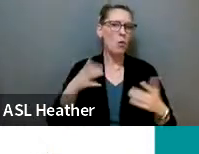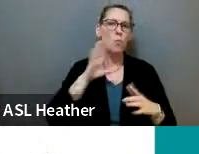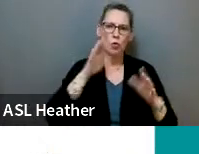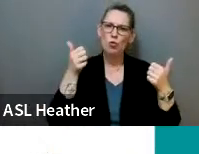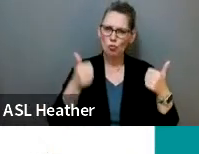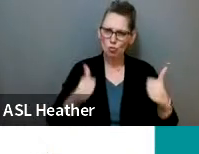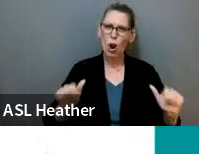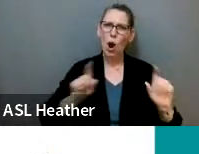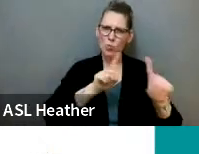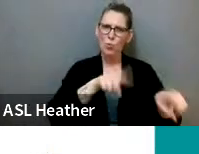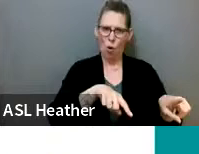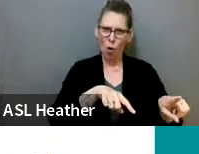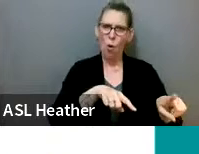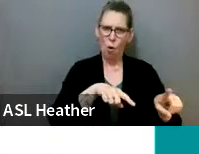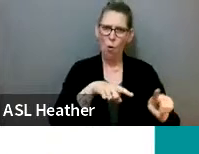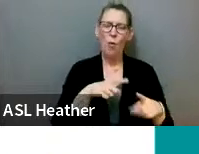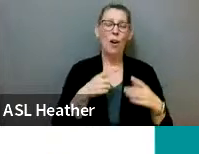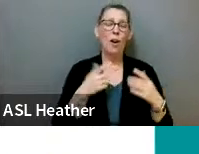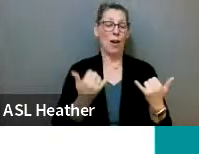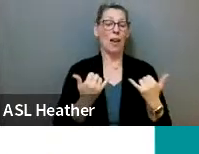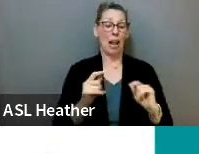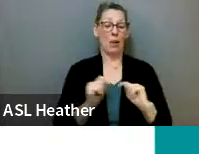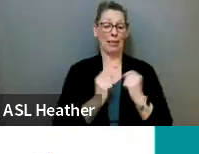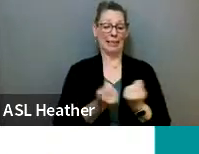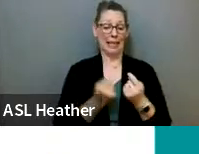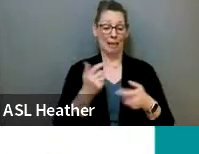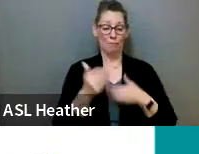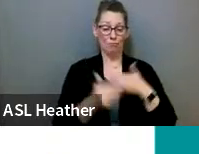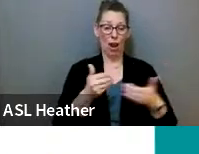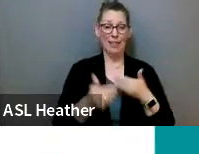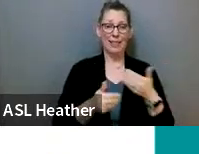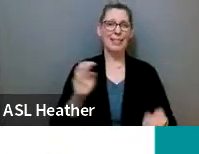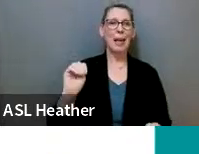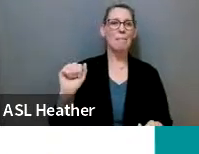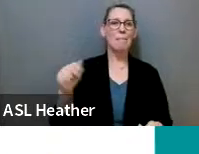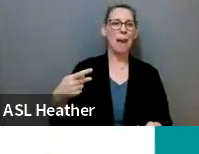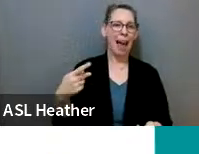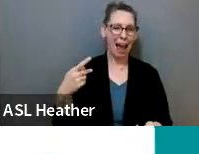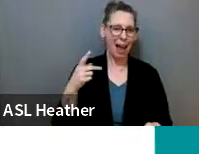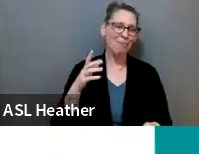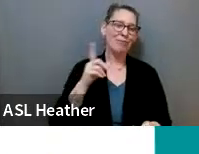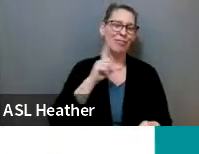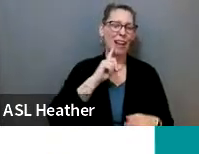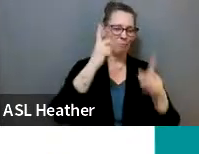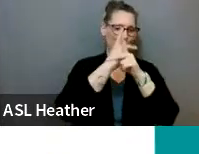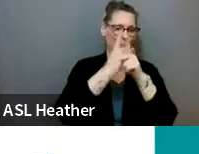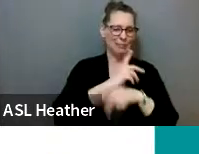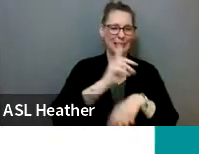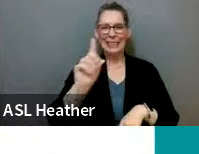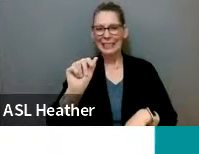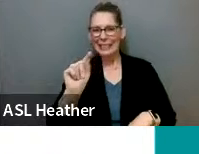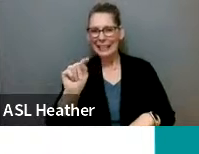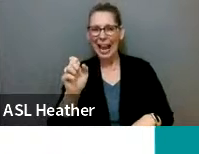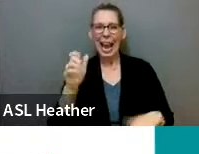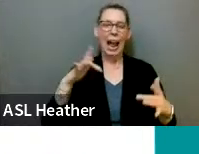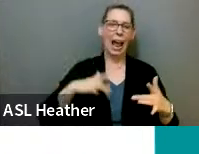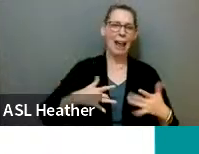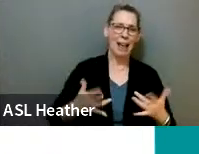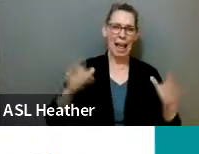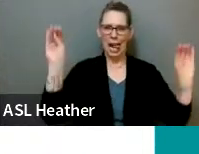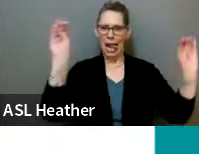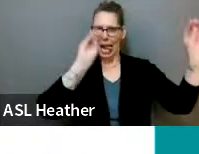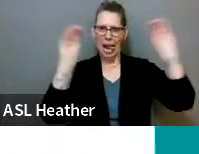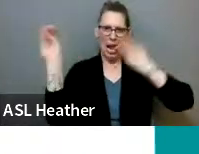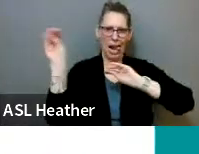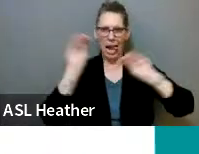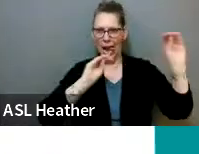to go to. Right now, the team is in the process of mapping out the dates and all the different events. And hopefully at the